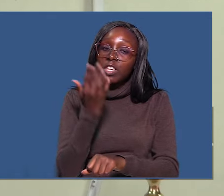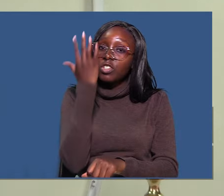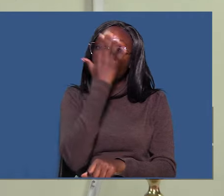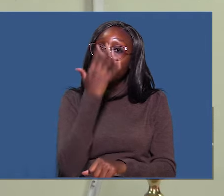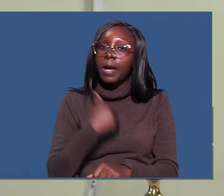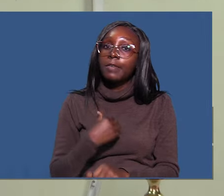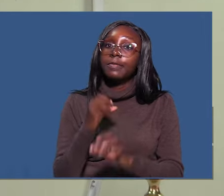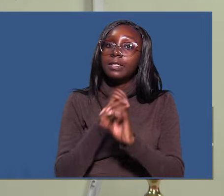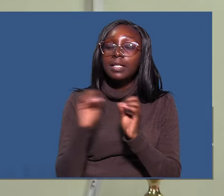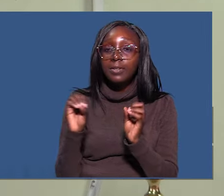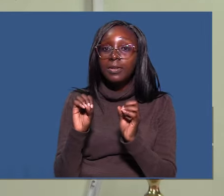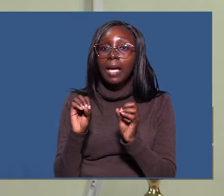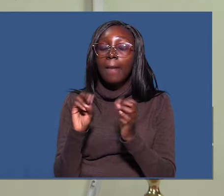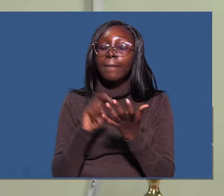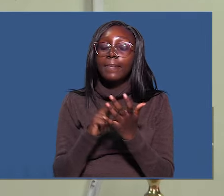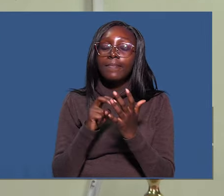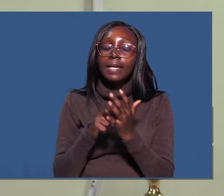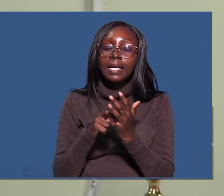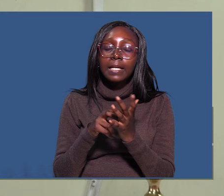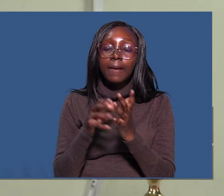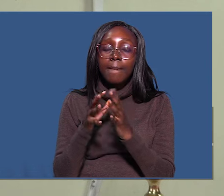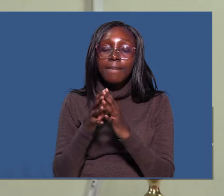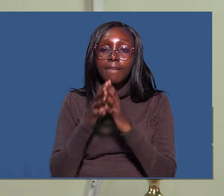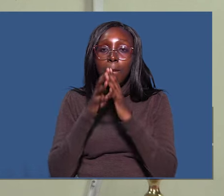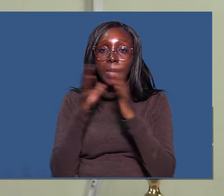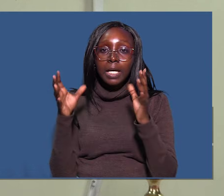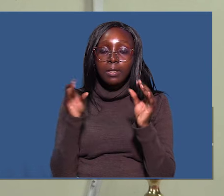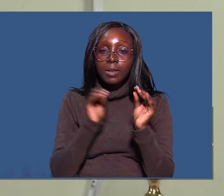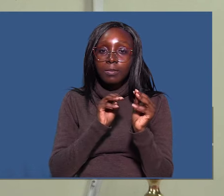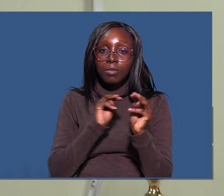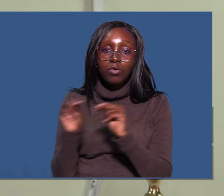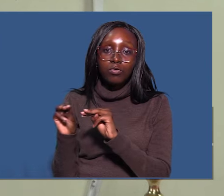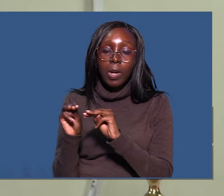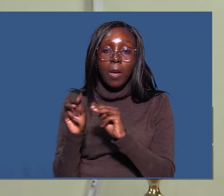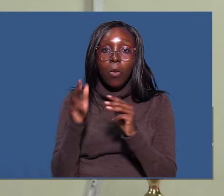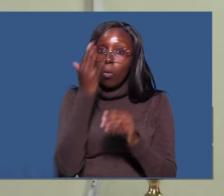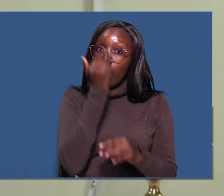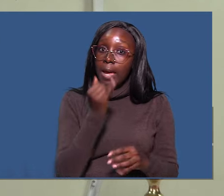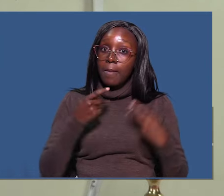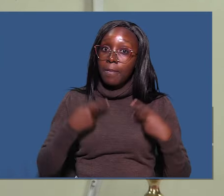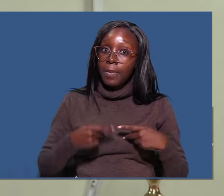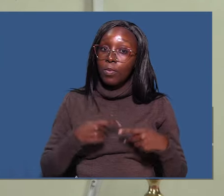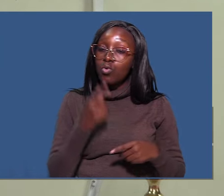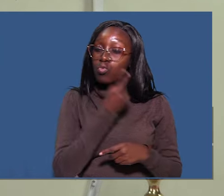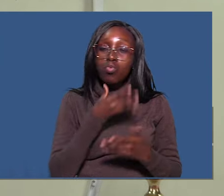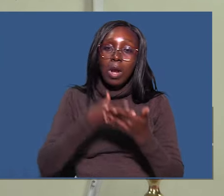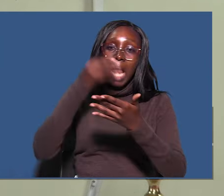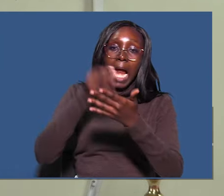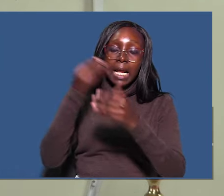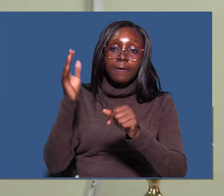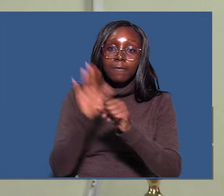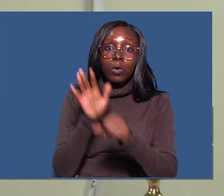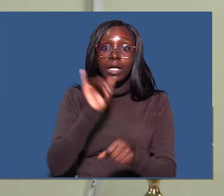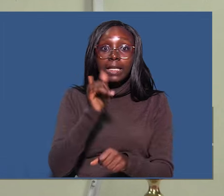statement, that was quite bold. The elite Jews of Paul's times were mainly in Judaism.